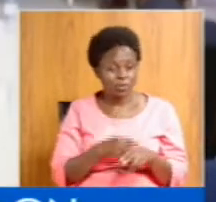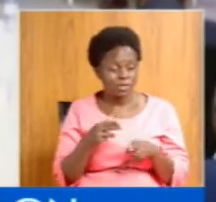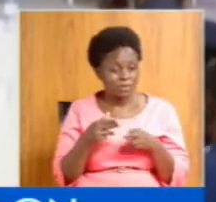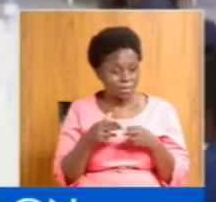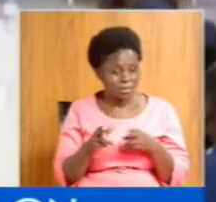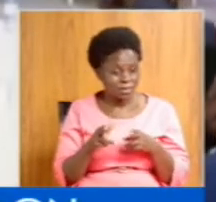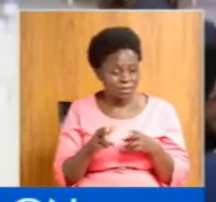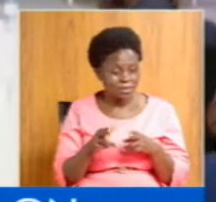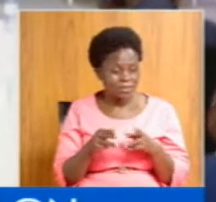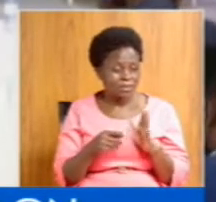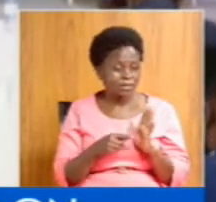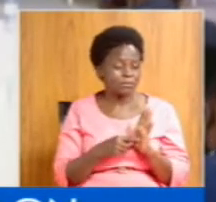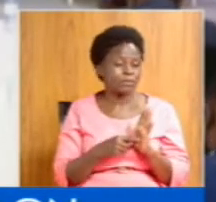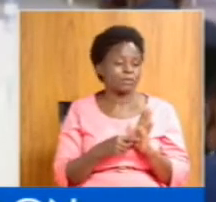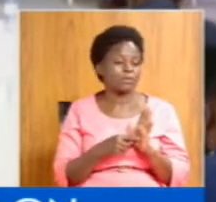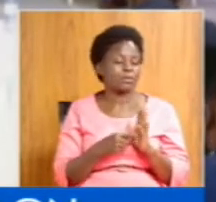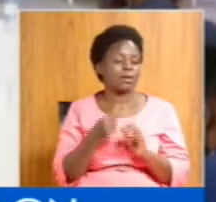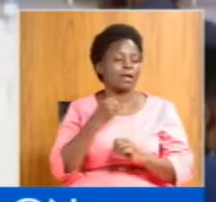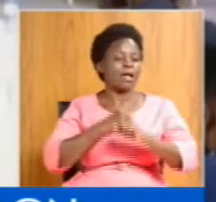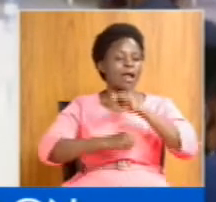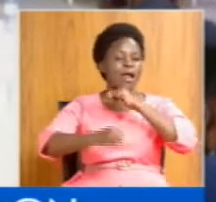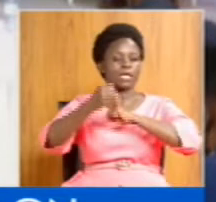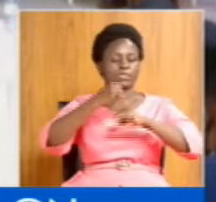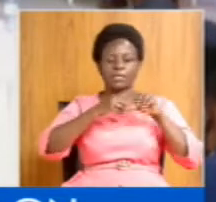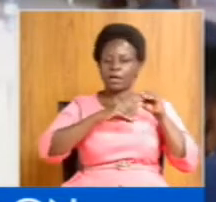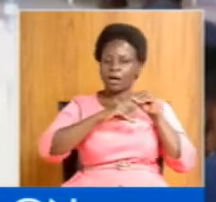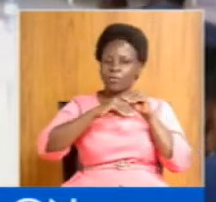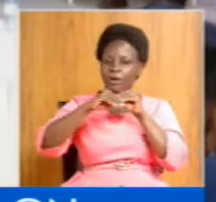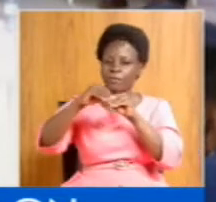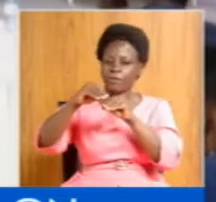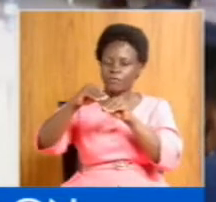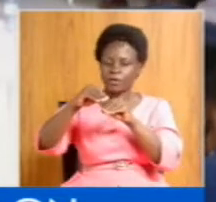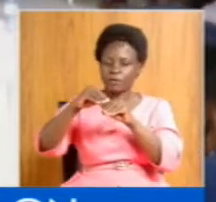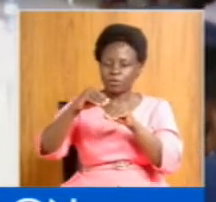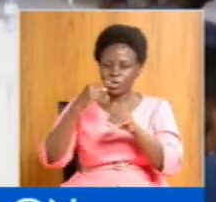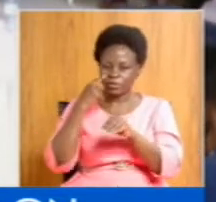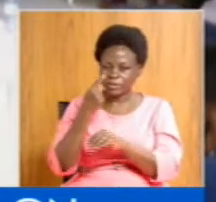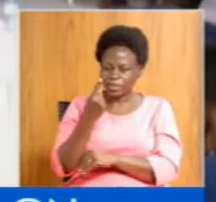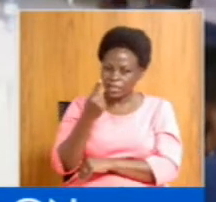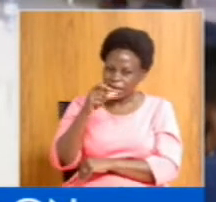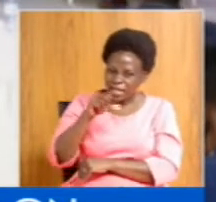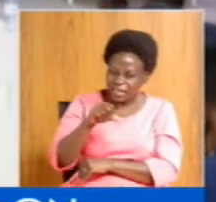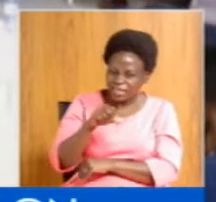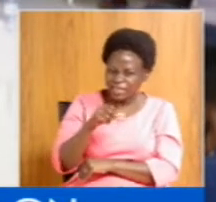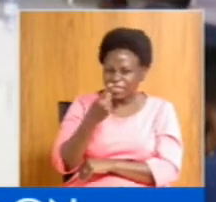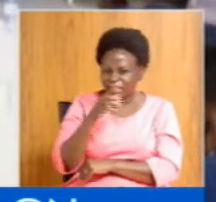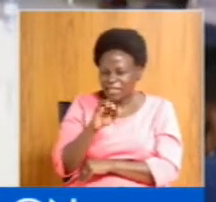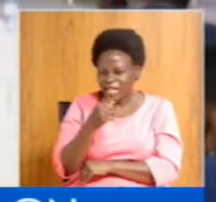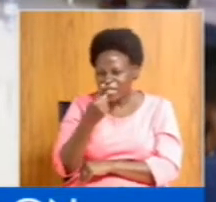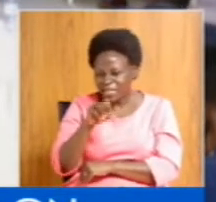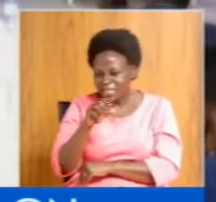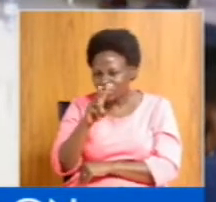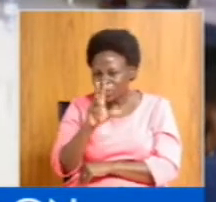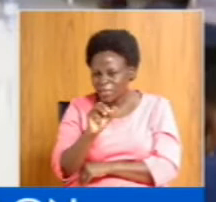like last year I think we moved to when you look at 19 18 19 and 1920